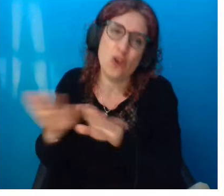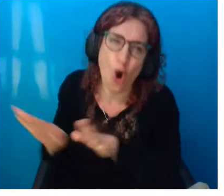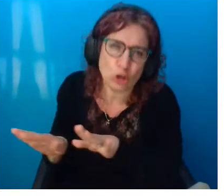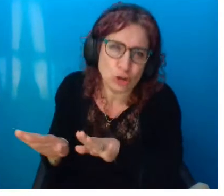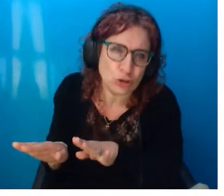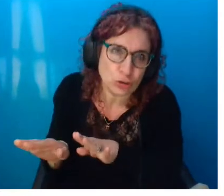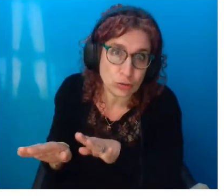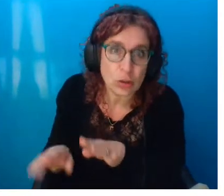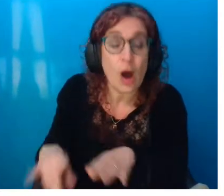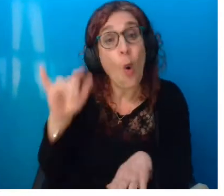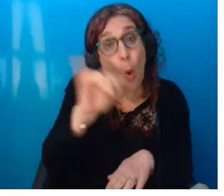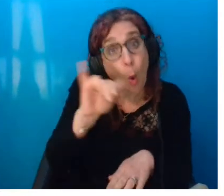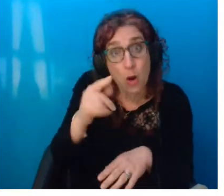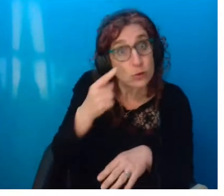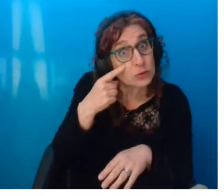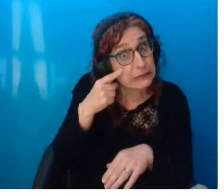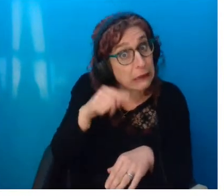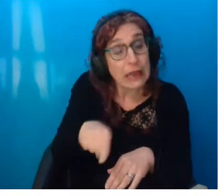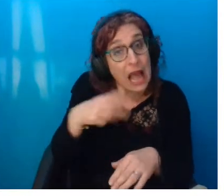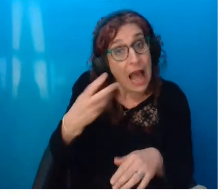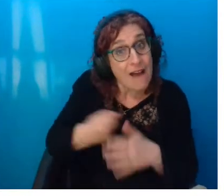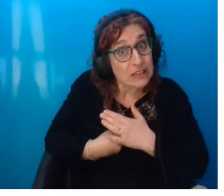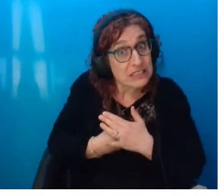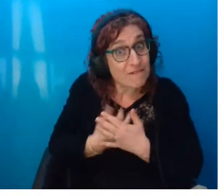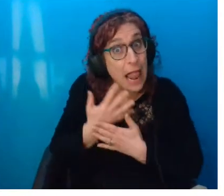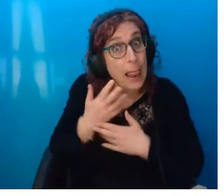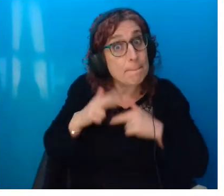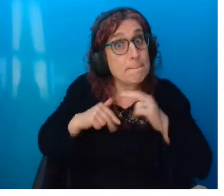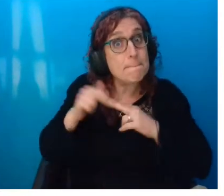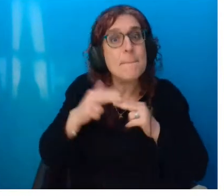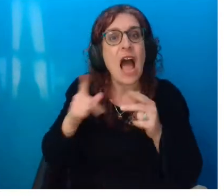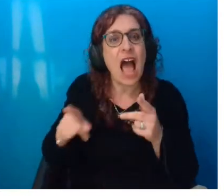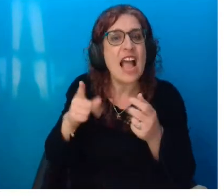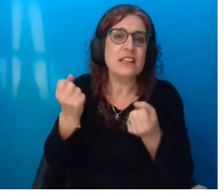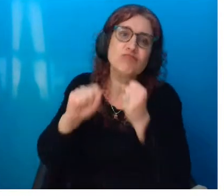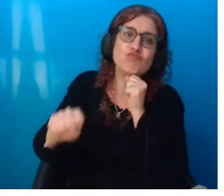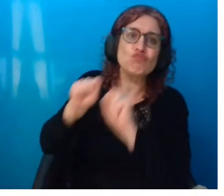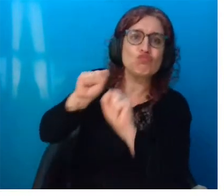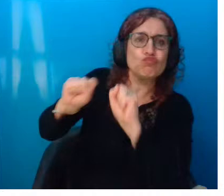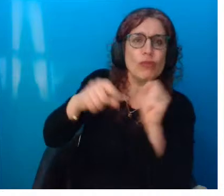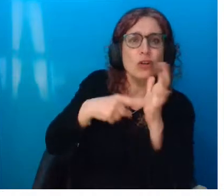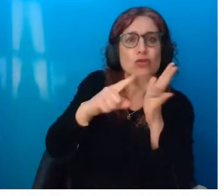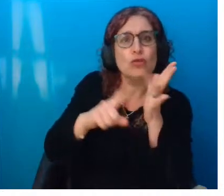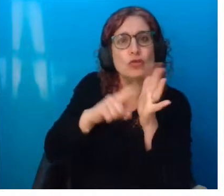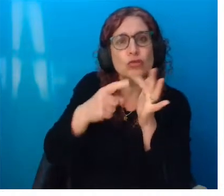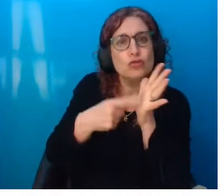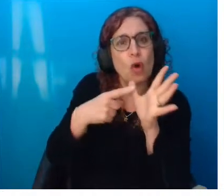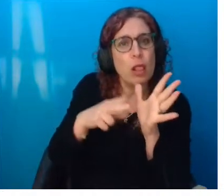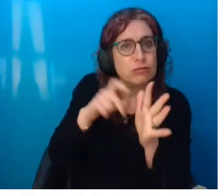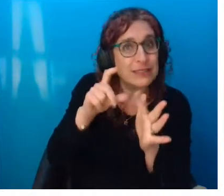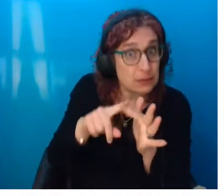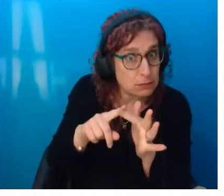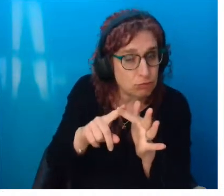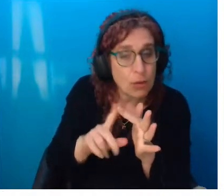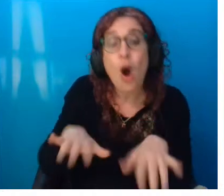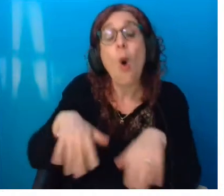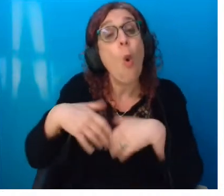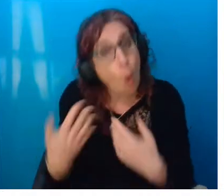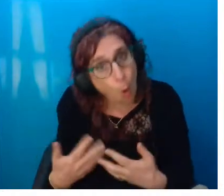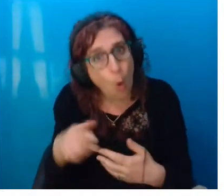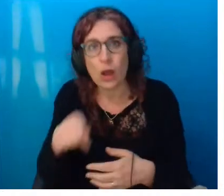tolerance, to see whether they've outgrown a childhood allergy. And it can also be done in some patients to confirm